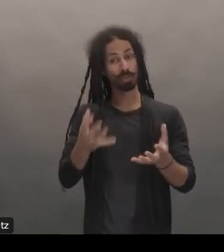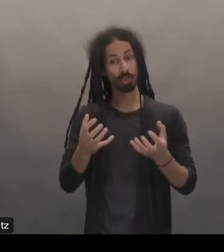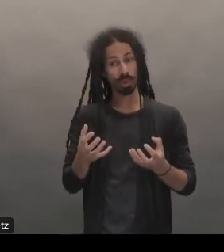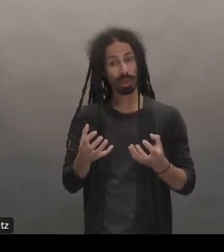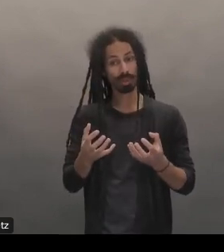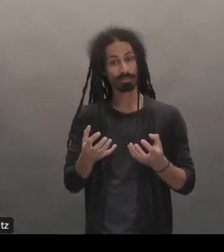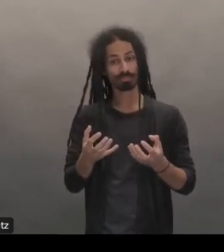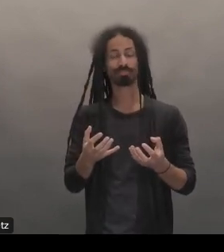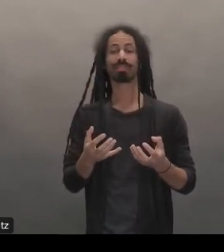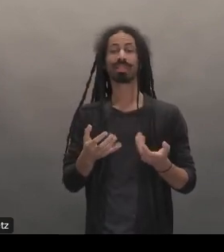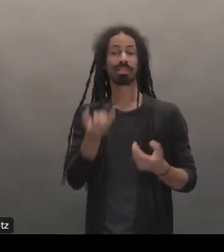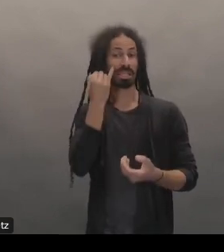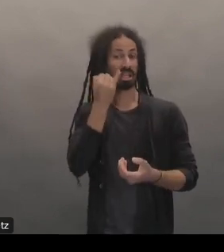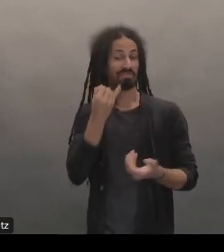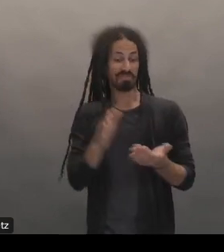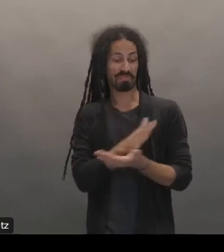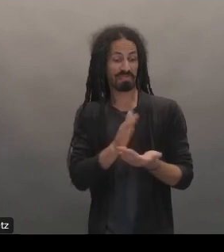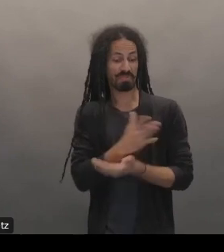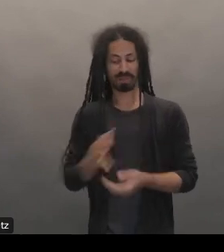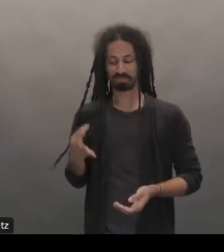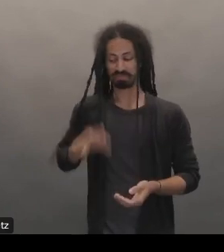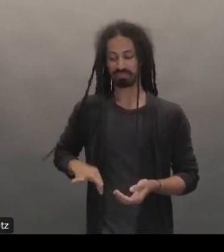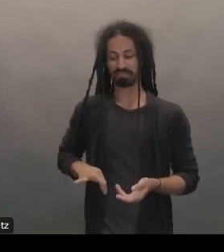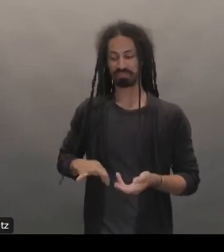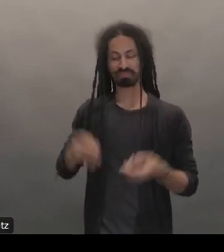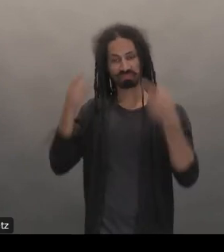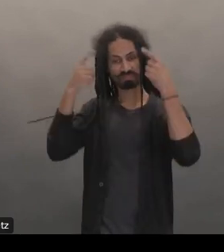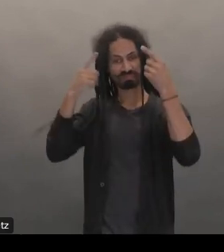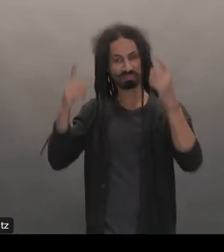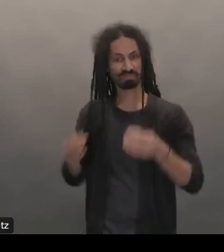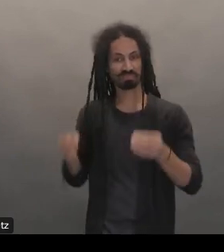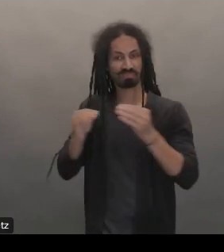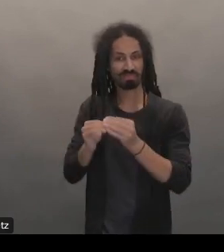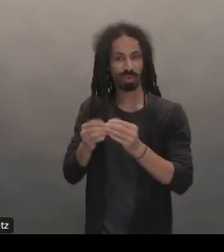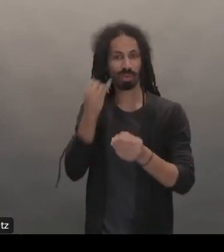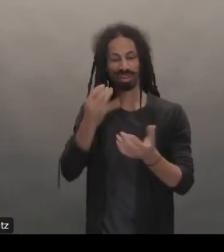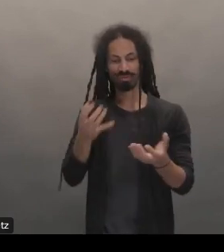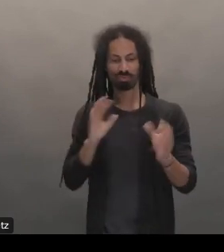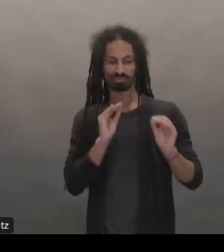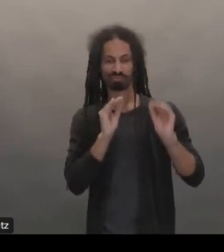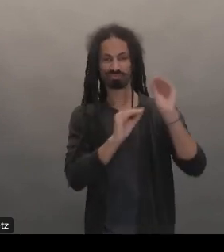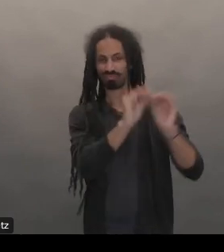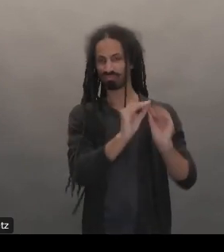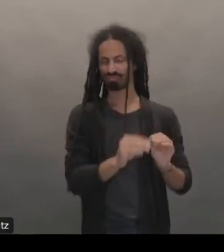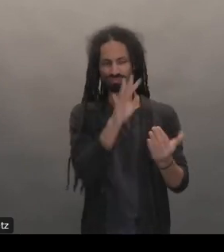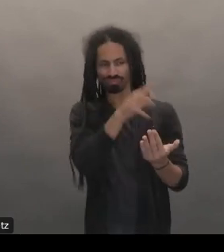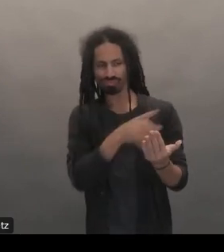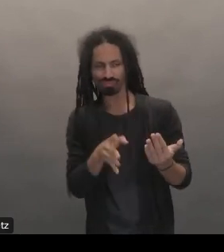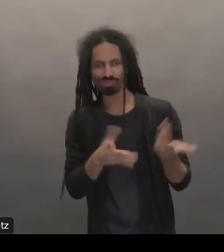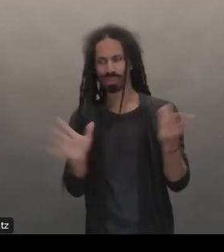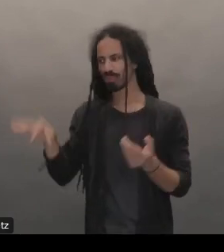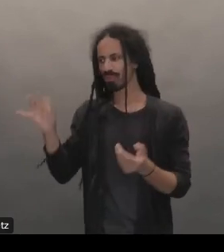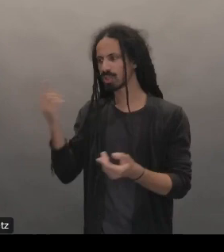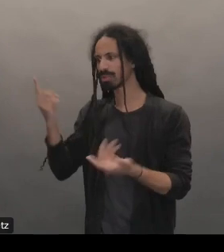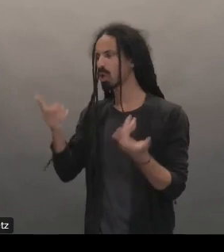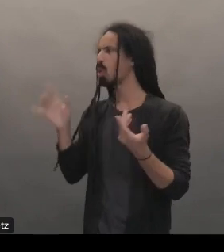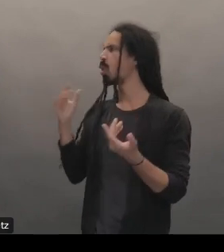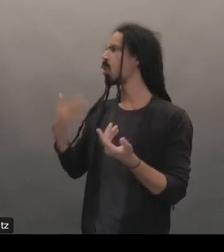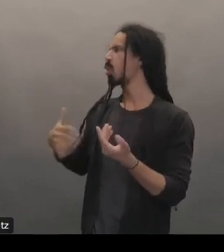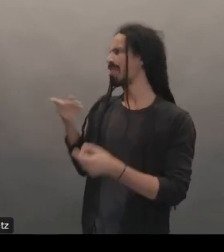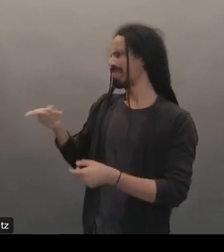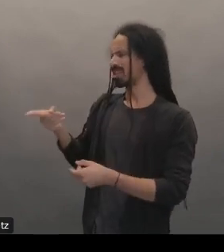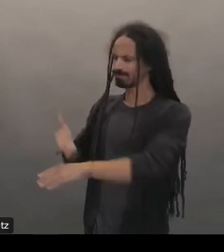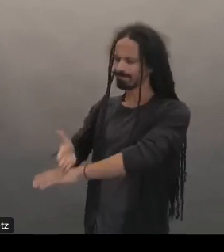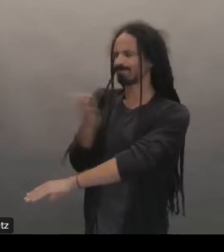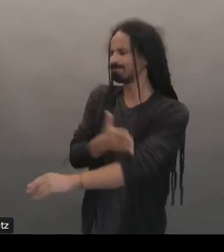this would be beneficial for you to put an image or to put a chart or a table, and you find one that you think, this would be great, it would really help me to be